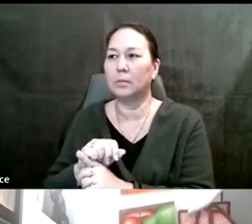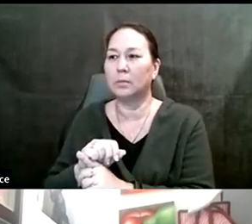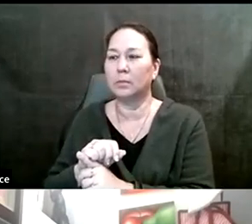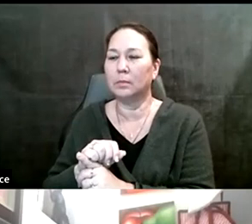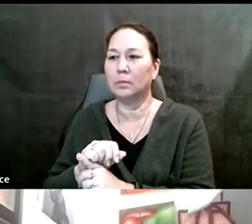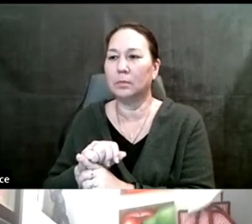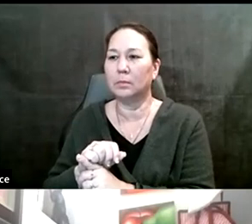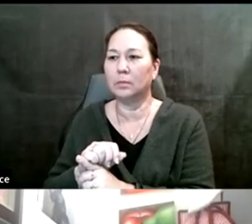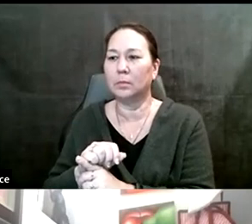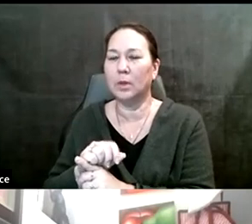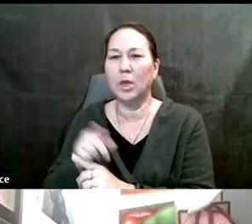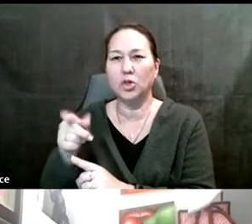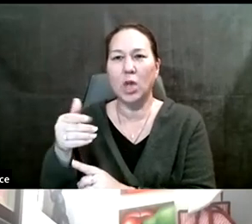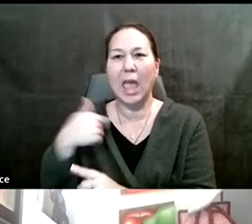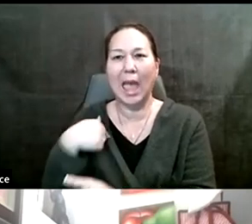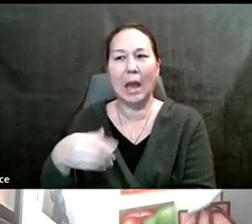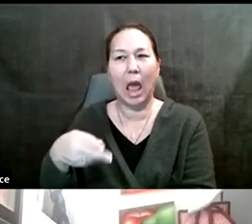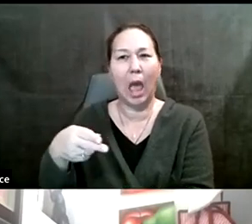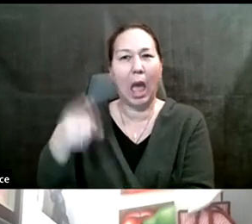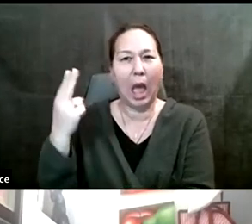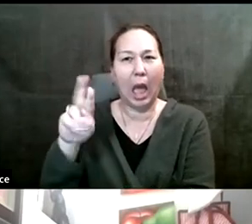uh risk pregnancy